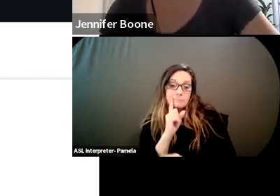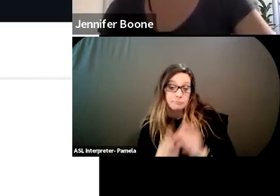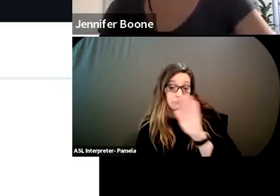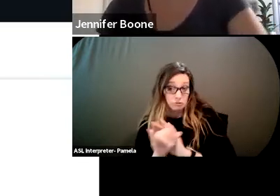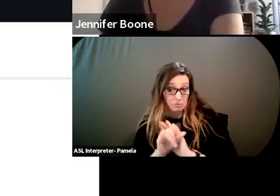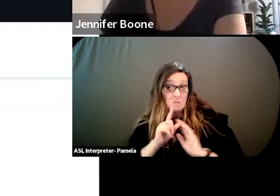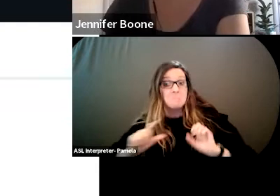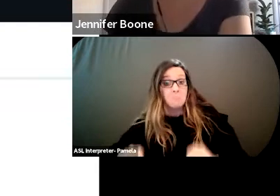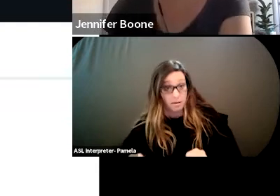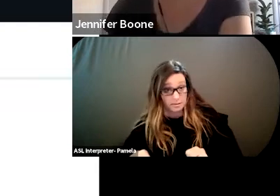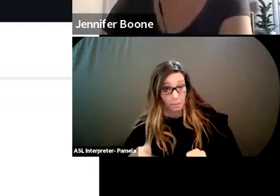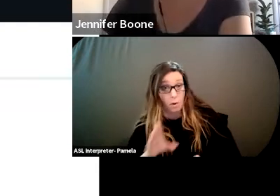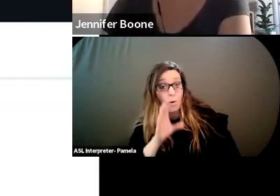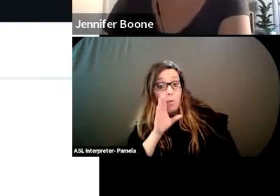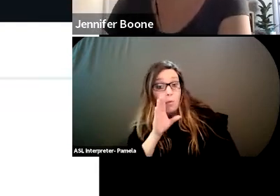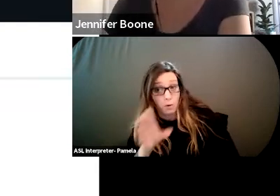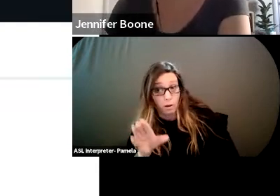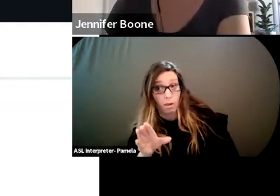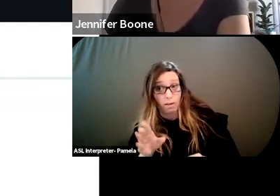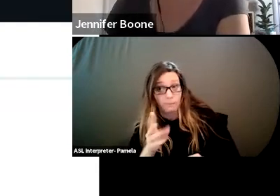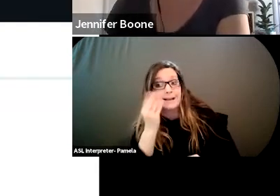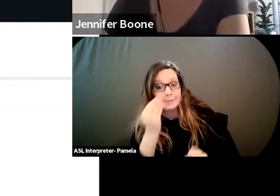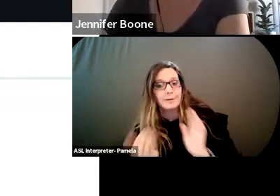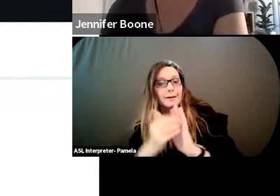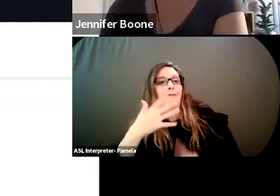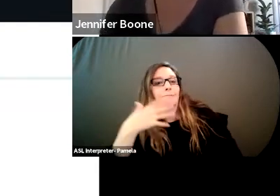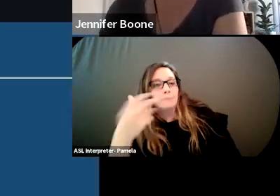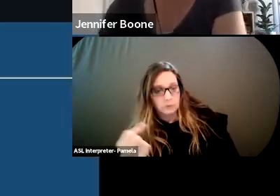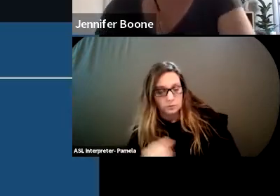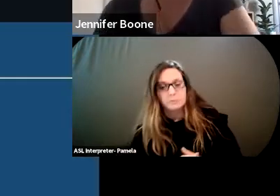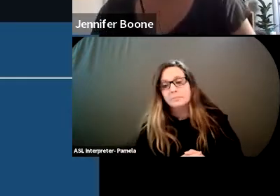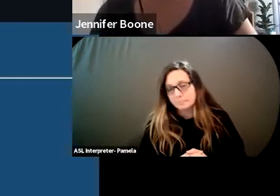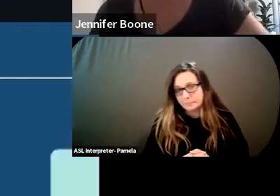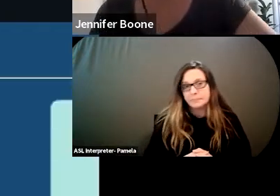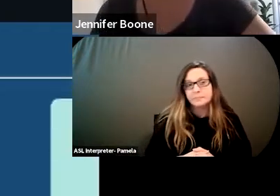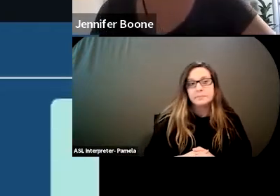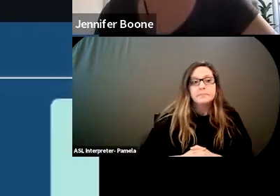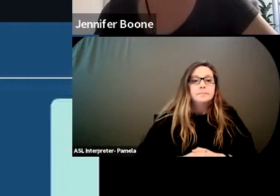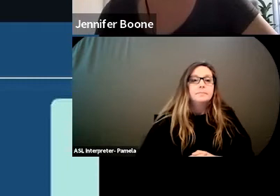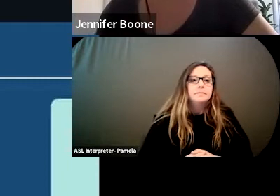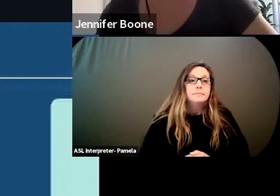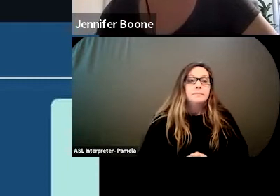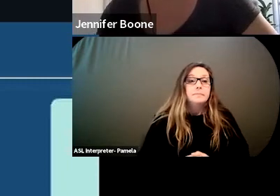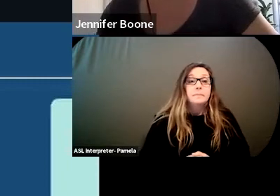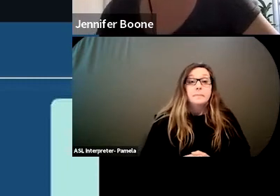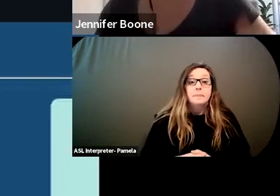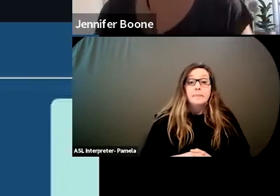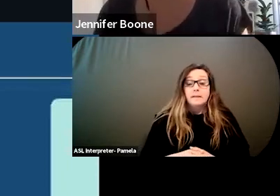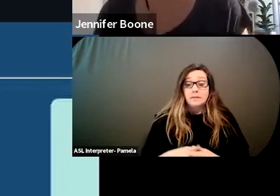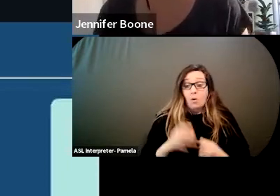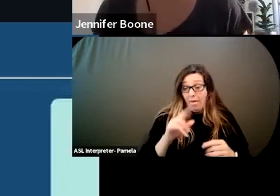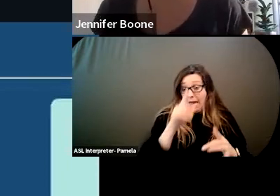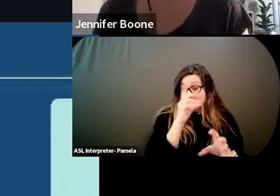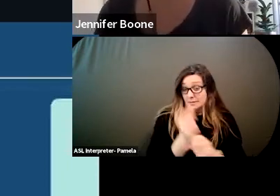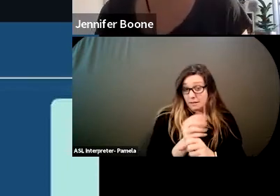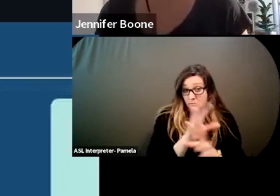logistic models, the odds ratio and confidence interval of each coefficient was calculated. what I found was that